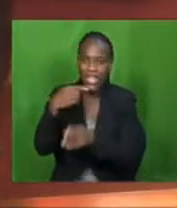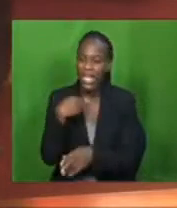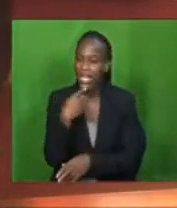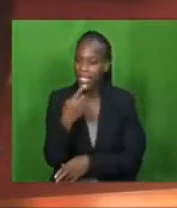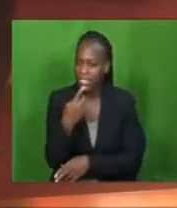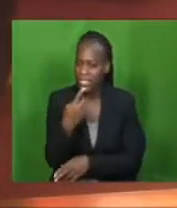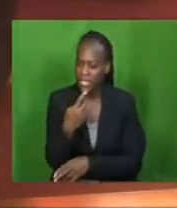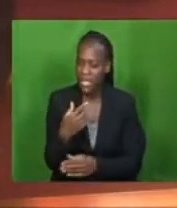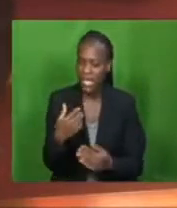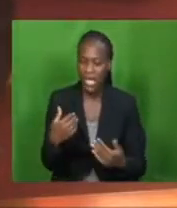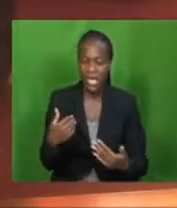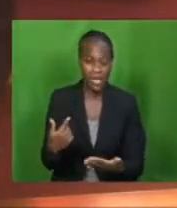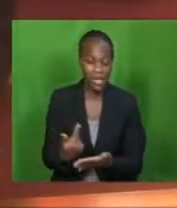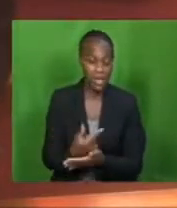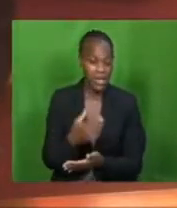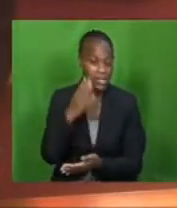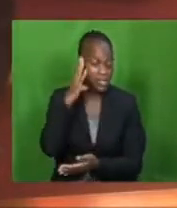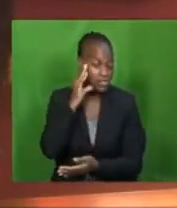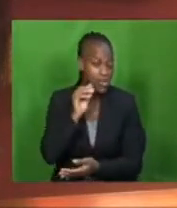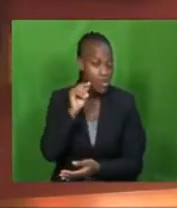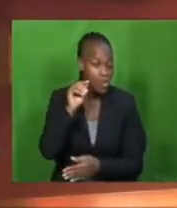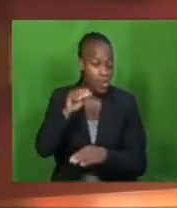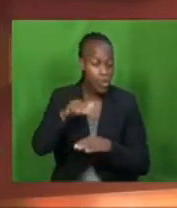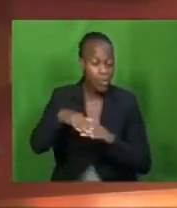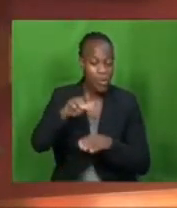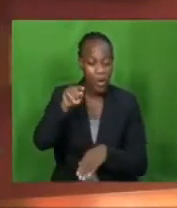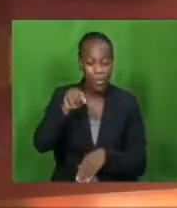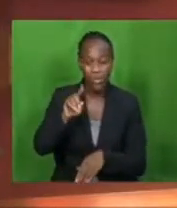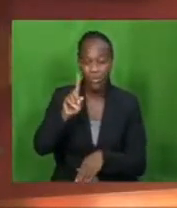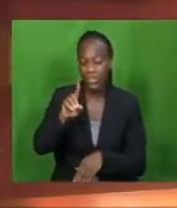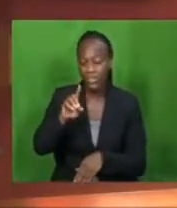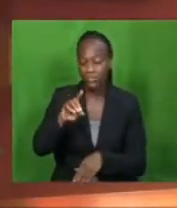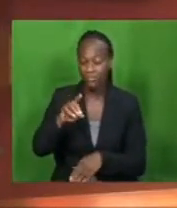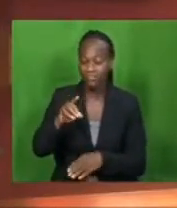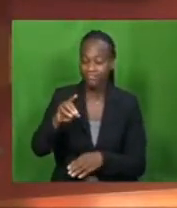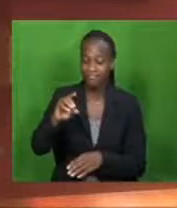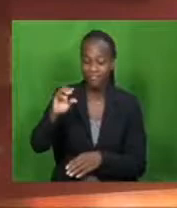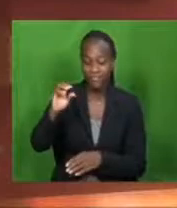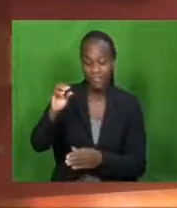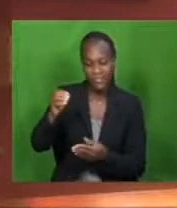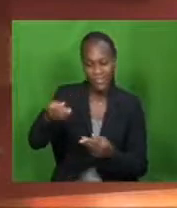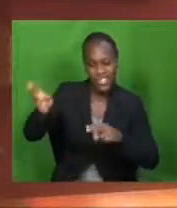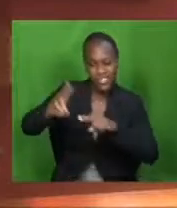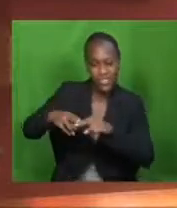has experienced more than 1 degree Celsius increase in temperature in the last 3